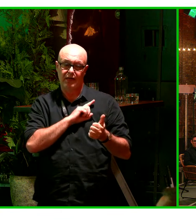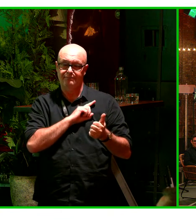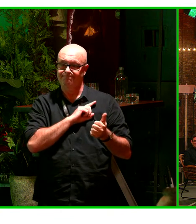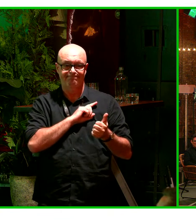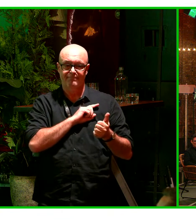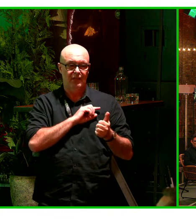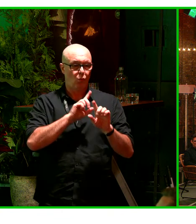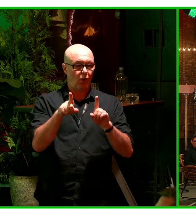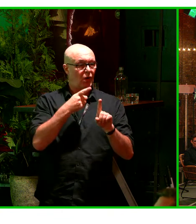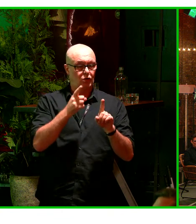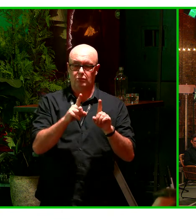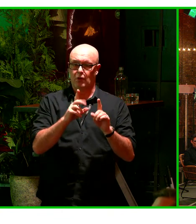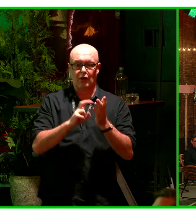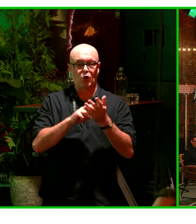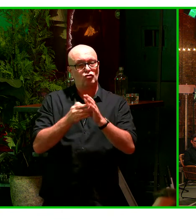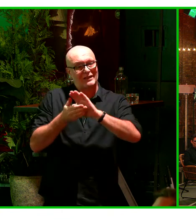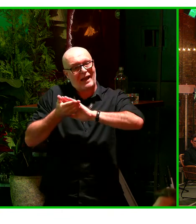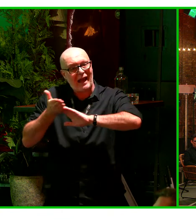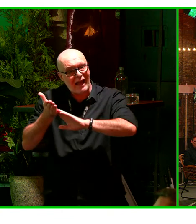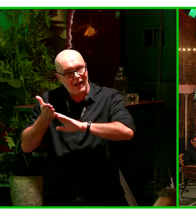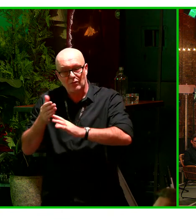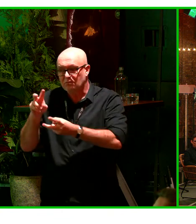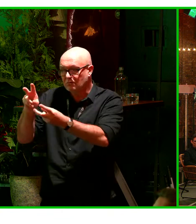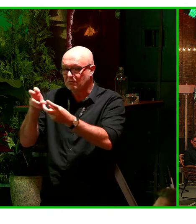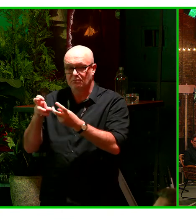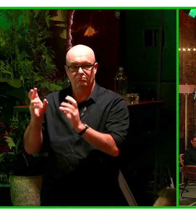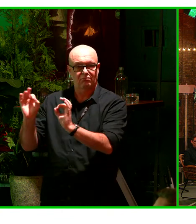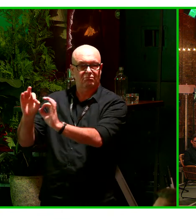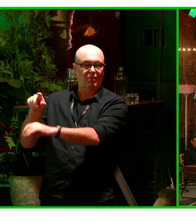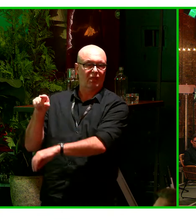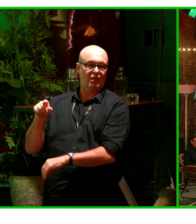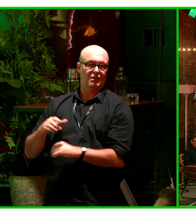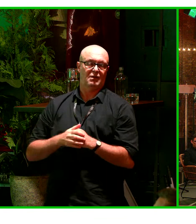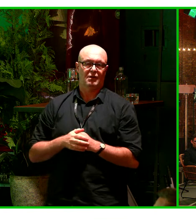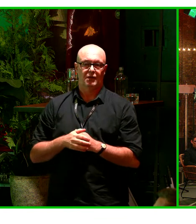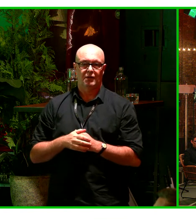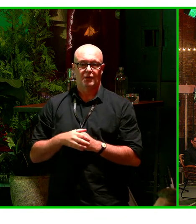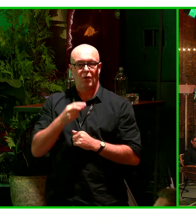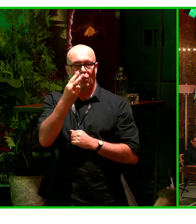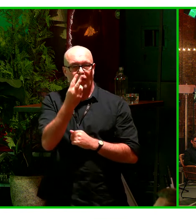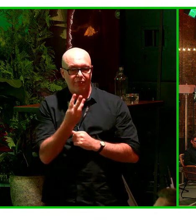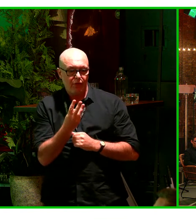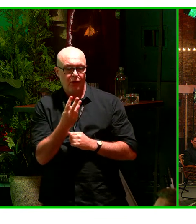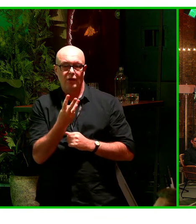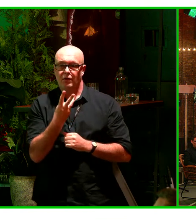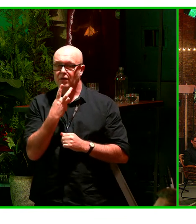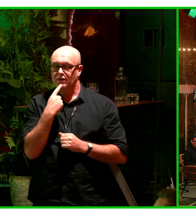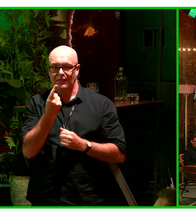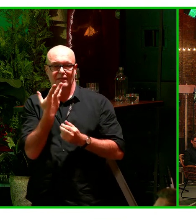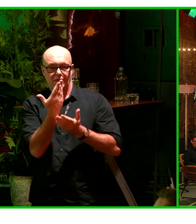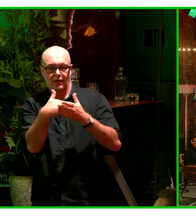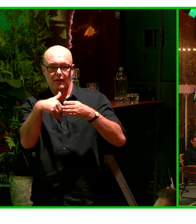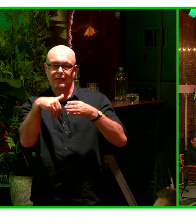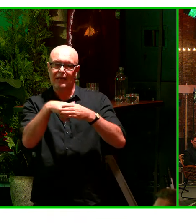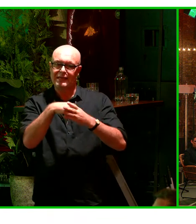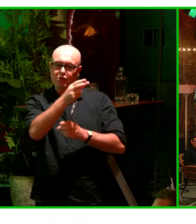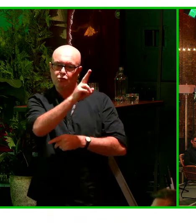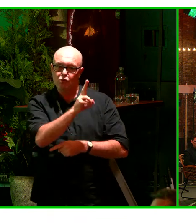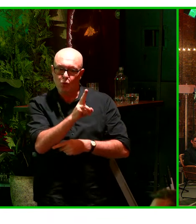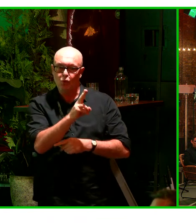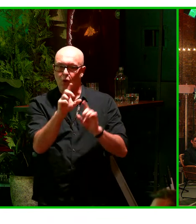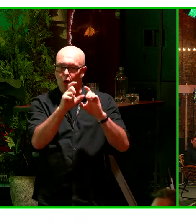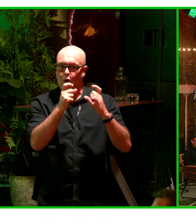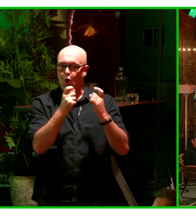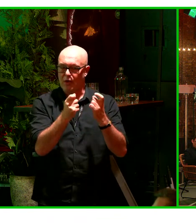through external provision. About a third of them, though, were only a third of them were engaging with schools and colleges for career activities for children, and